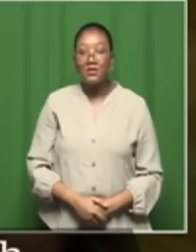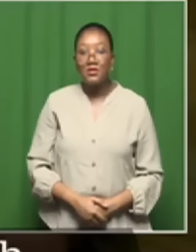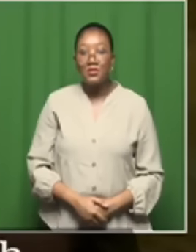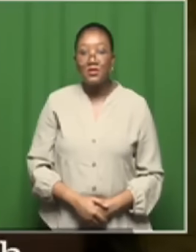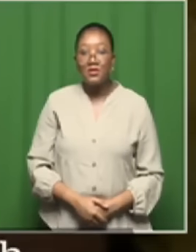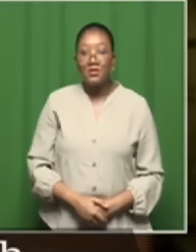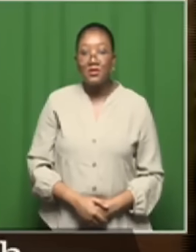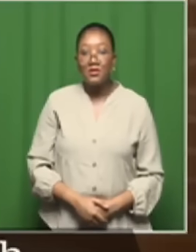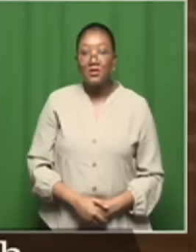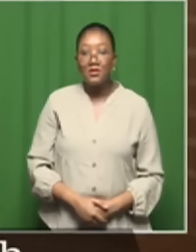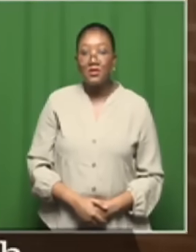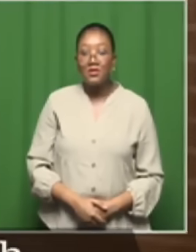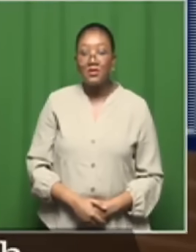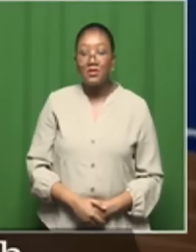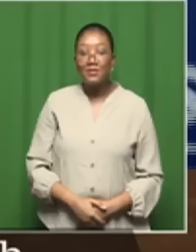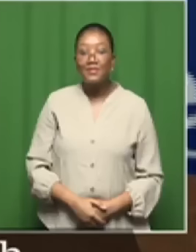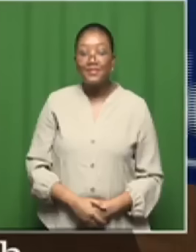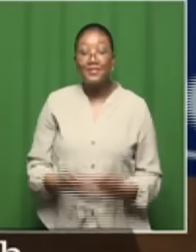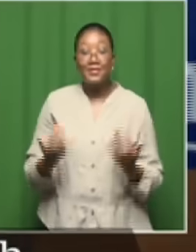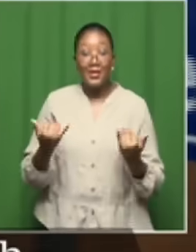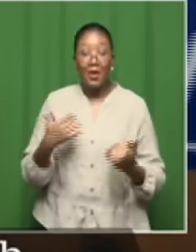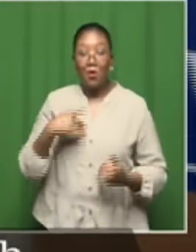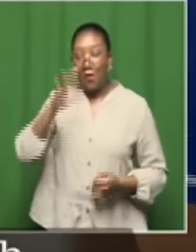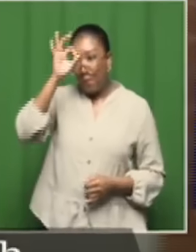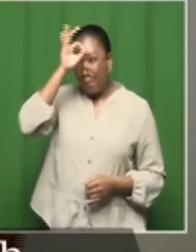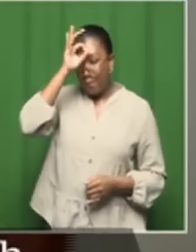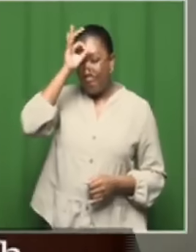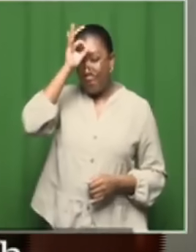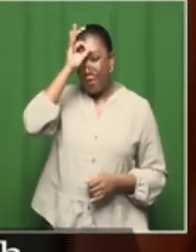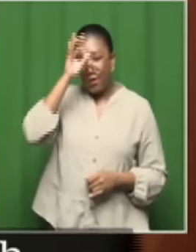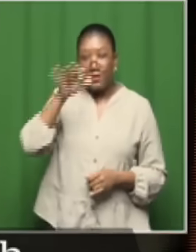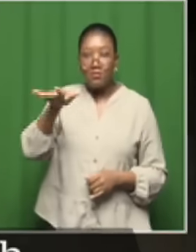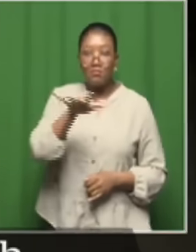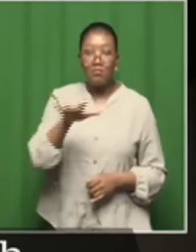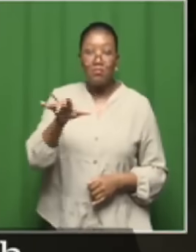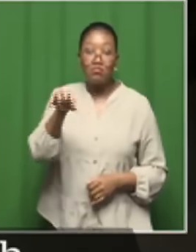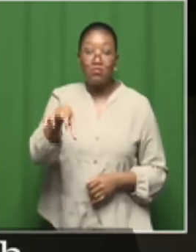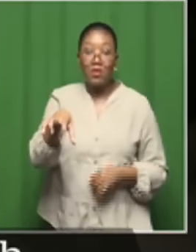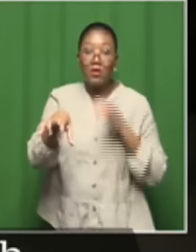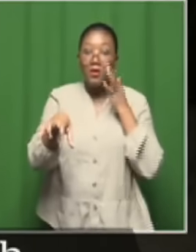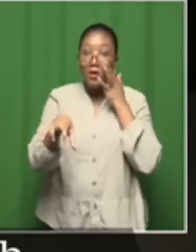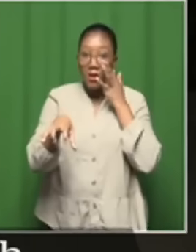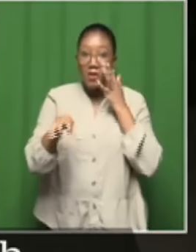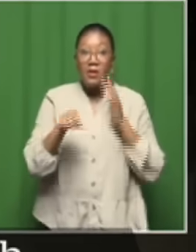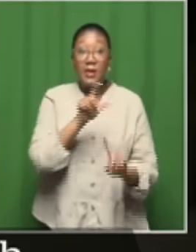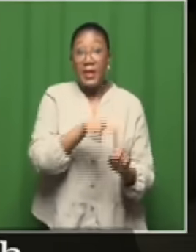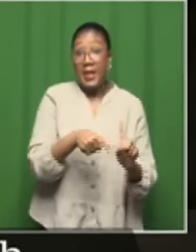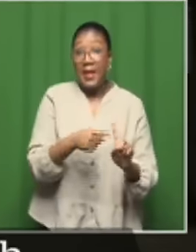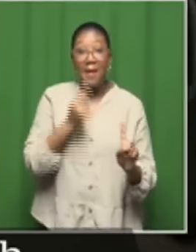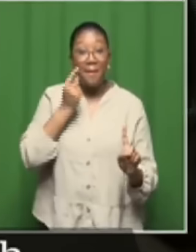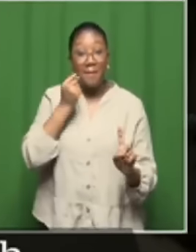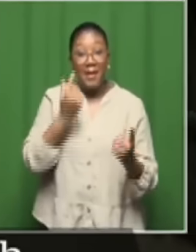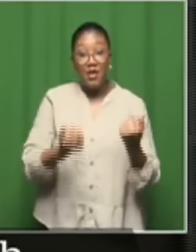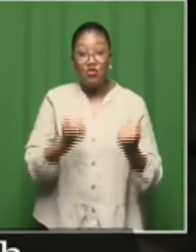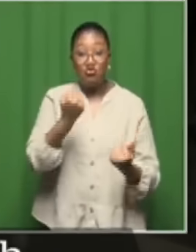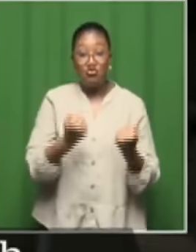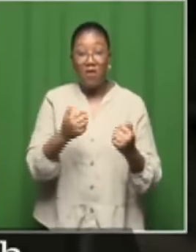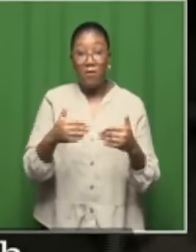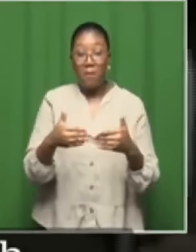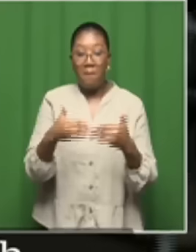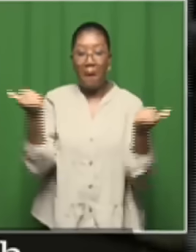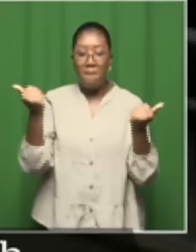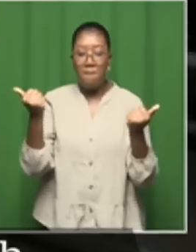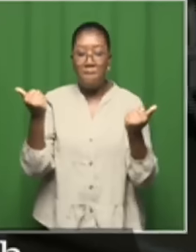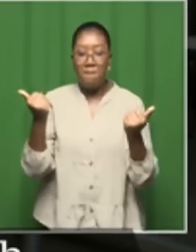So we've arrived at the Littleton police station, and the guy that was driving under the influence and at a speed of